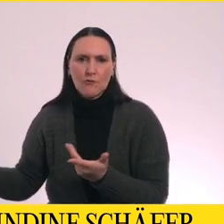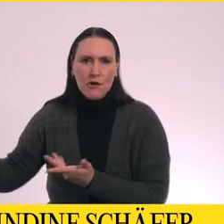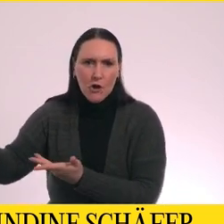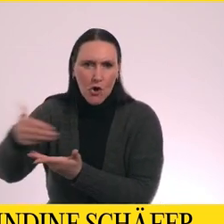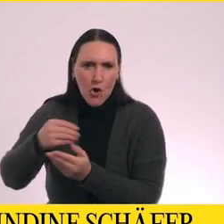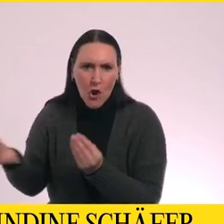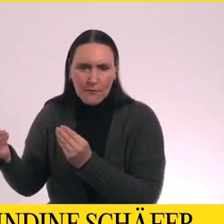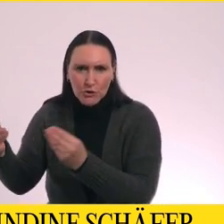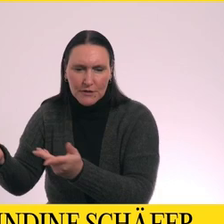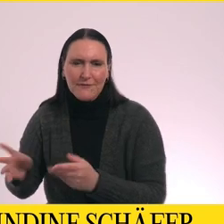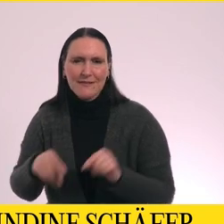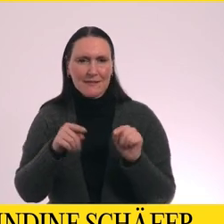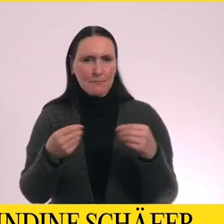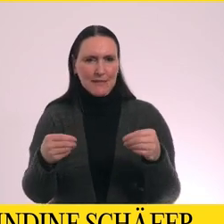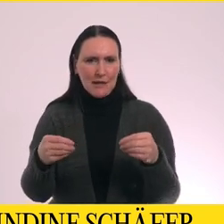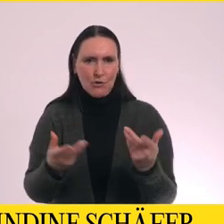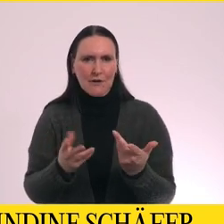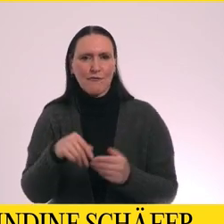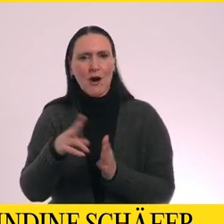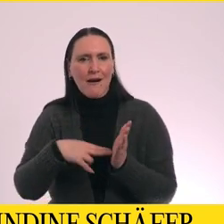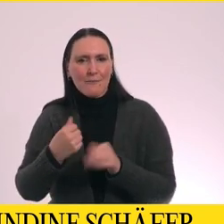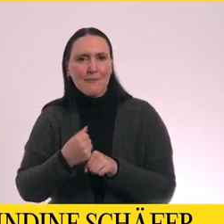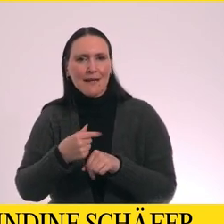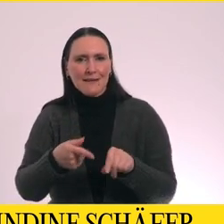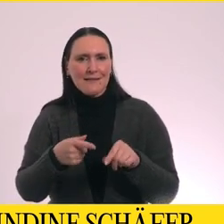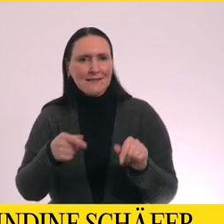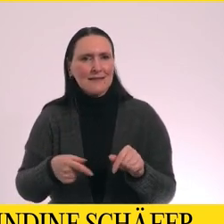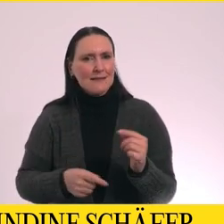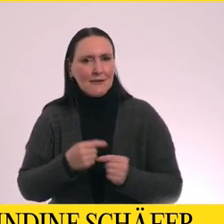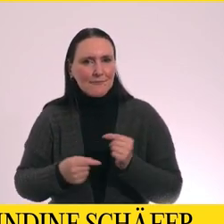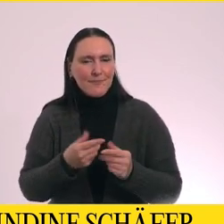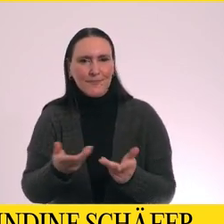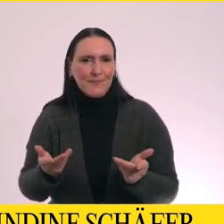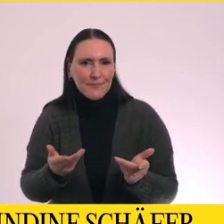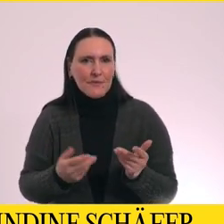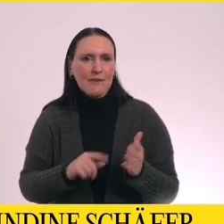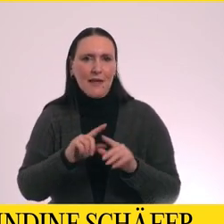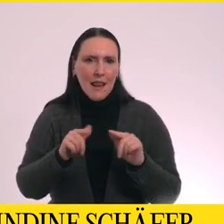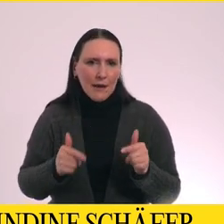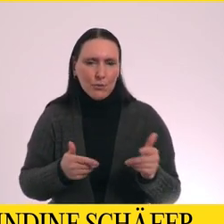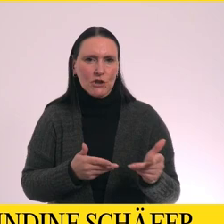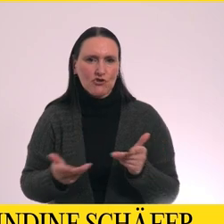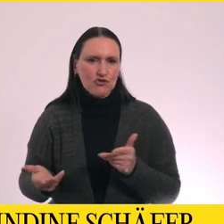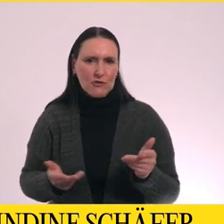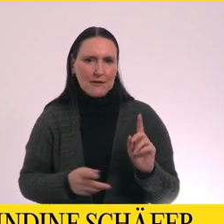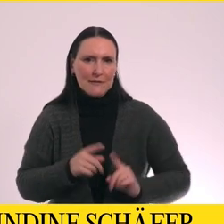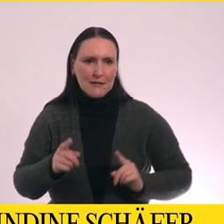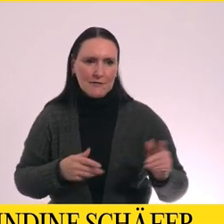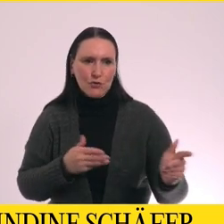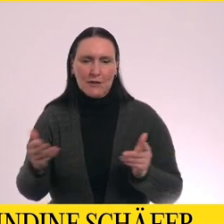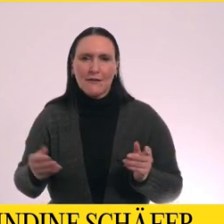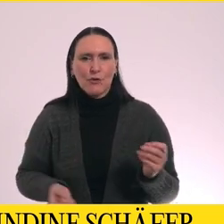the use of materials and art making practice is actually this language that's created between people, which create these kind